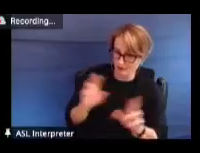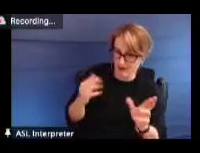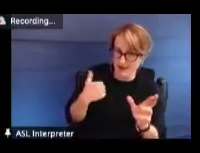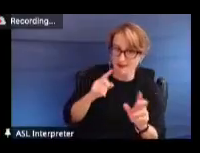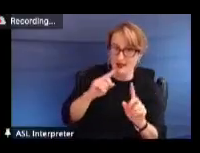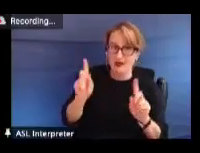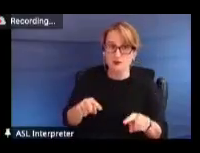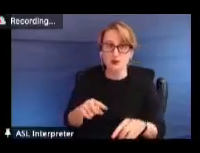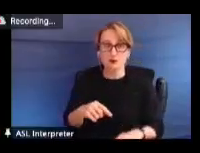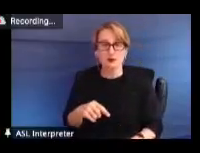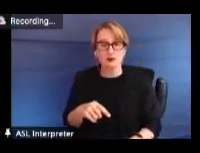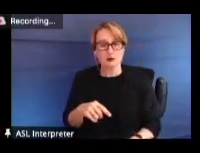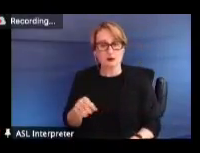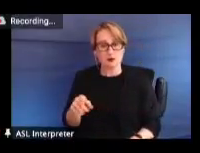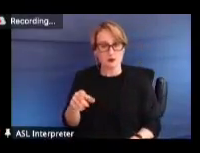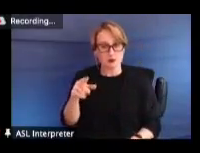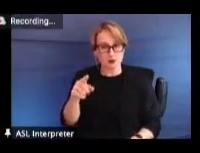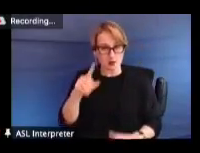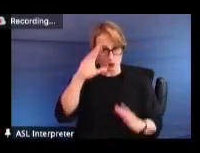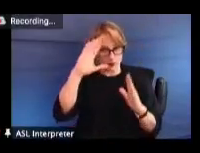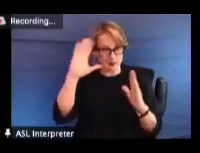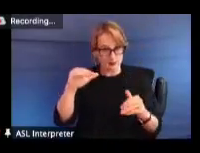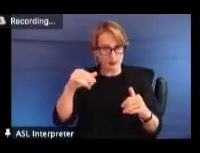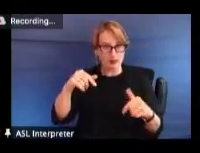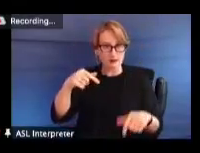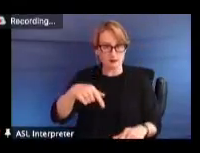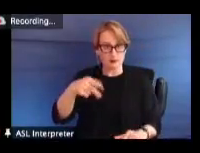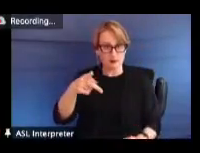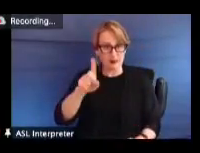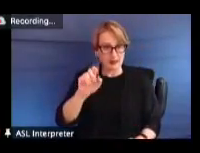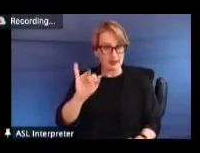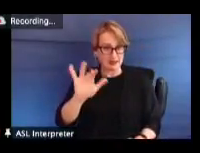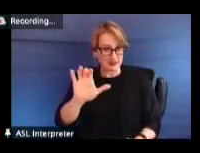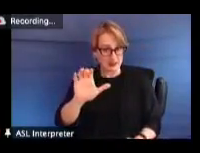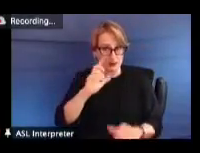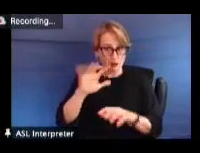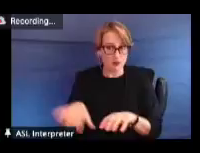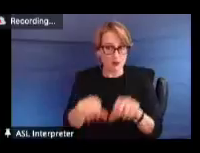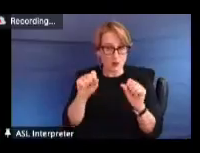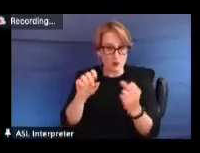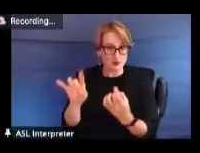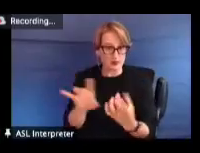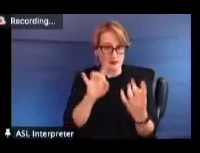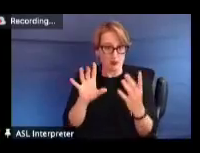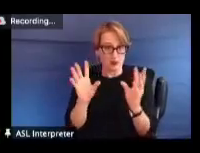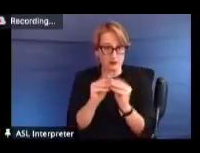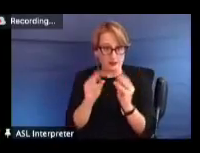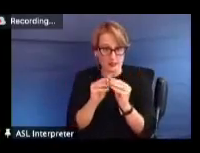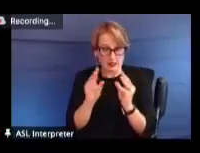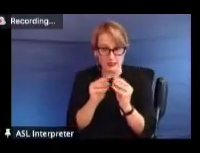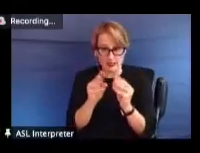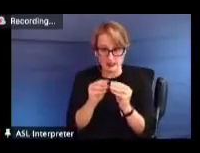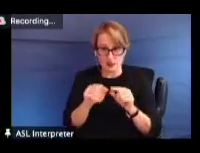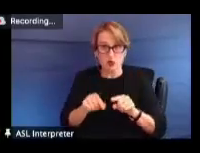you envision that we would be hosting input meetings in that 14